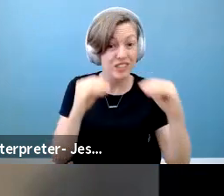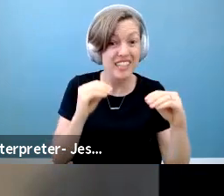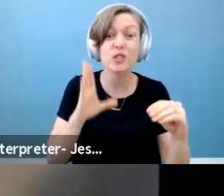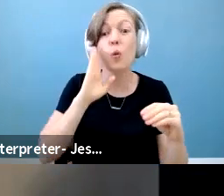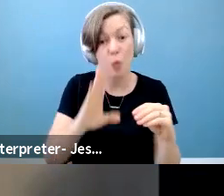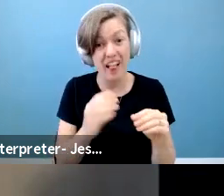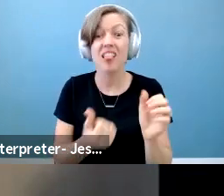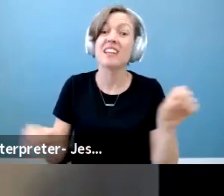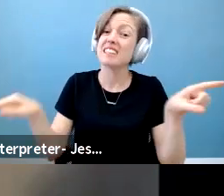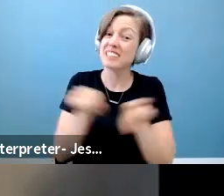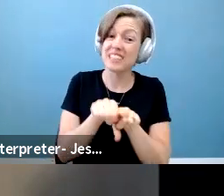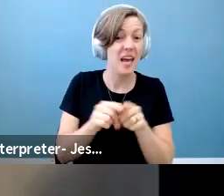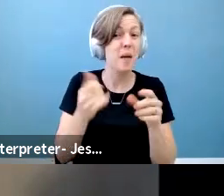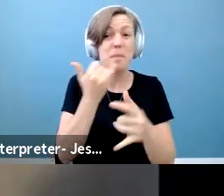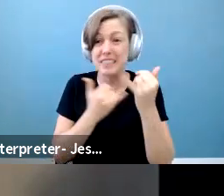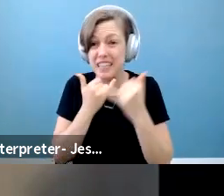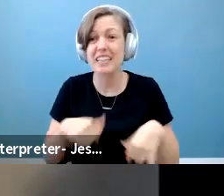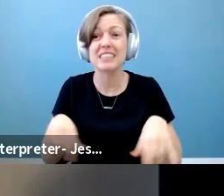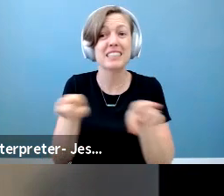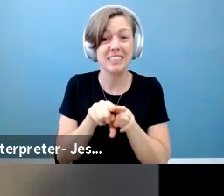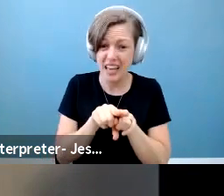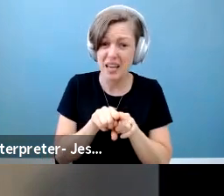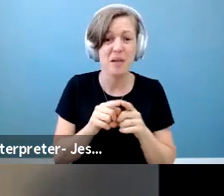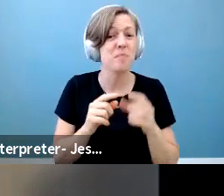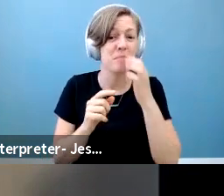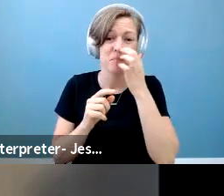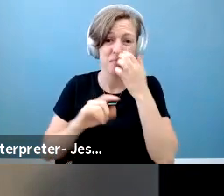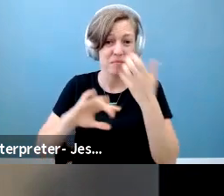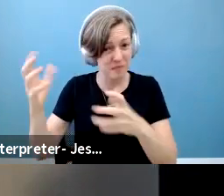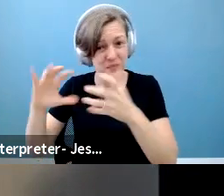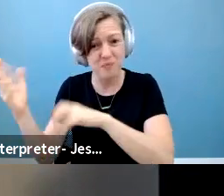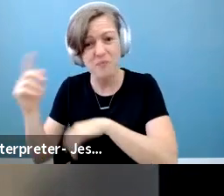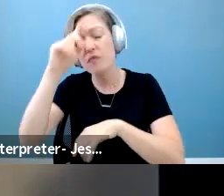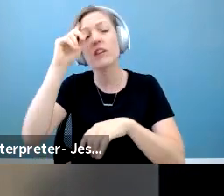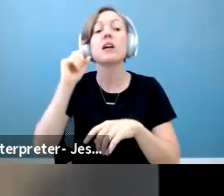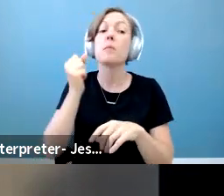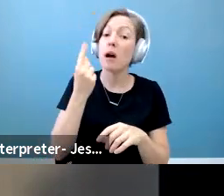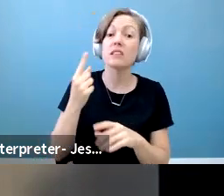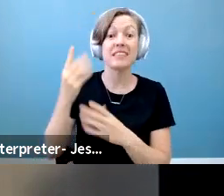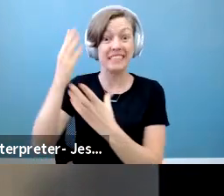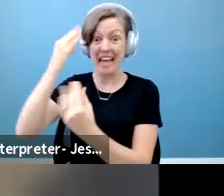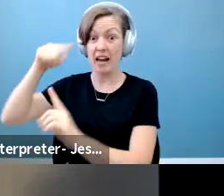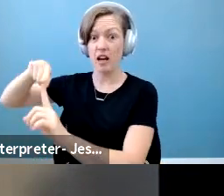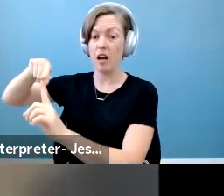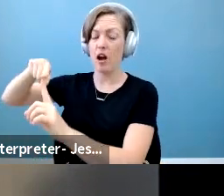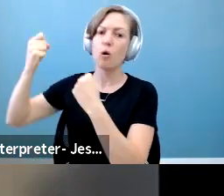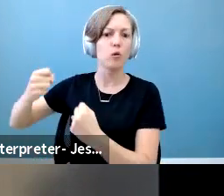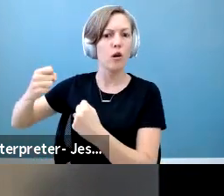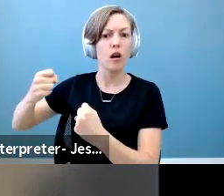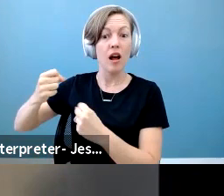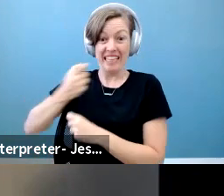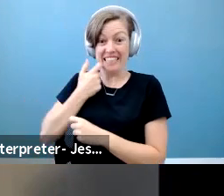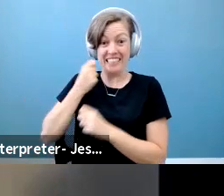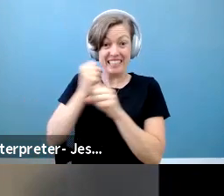then I think a huge barrier is data. I mean, the statistic I just shared is not widely known to people about